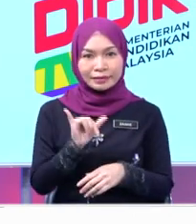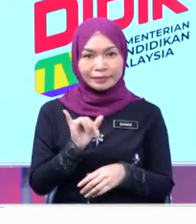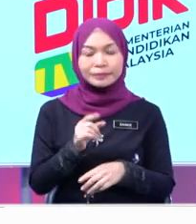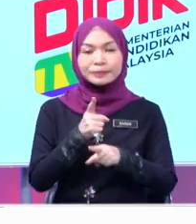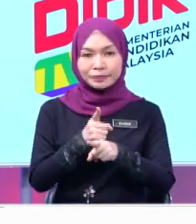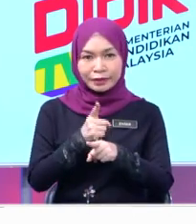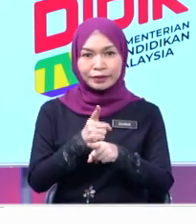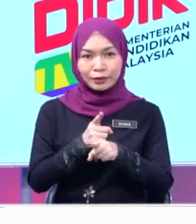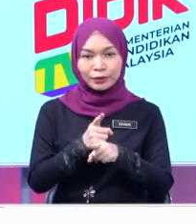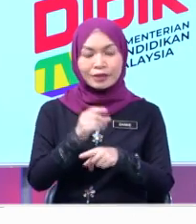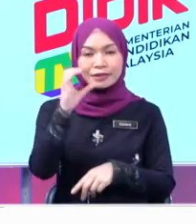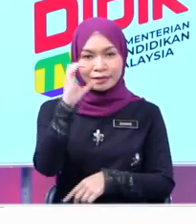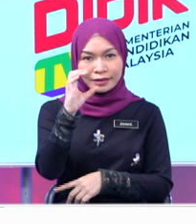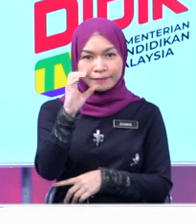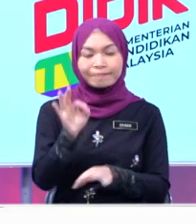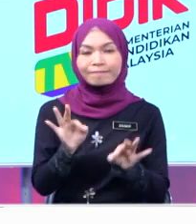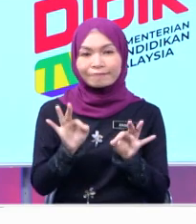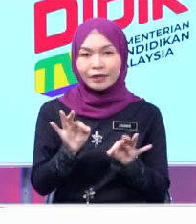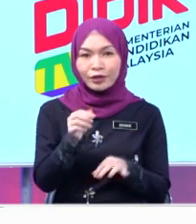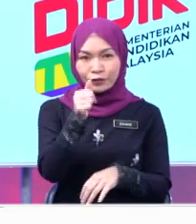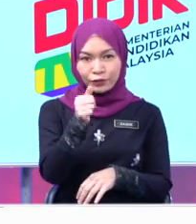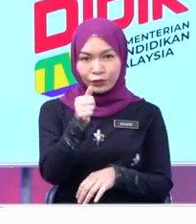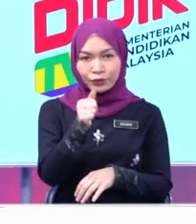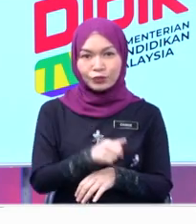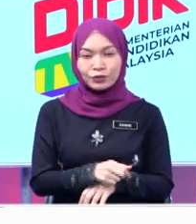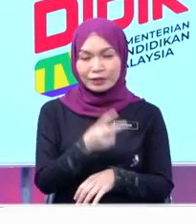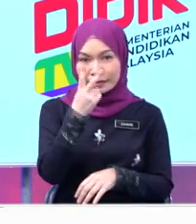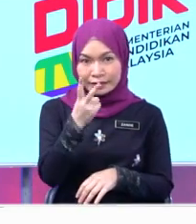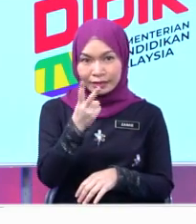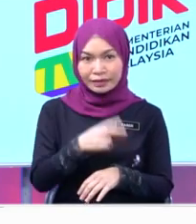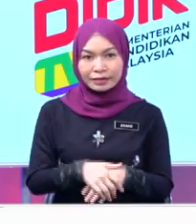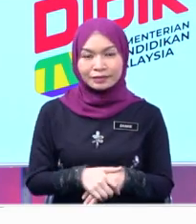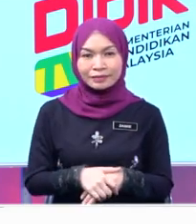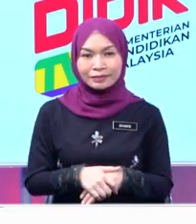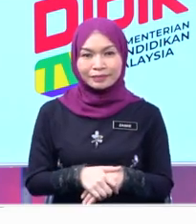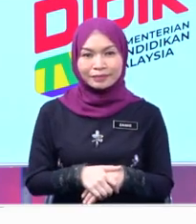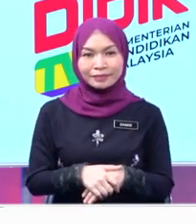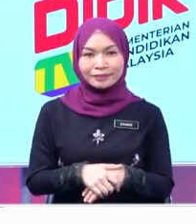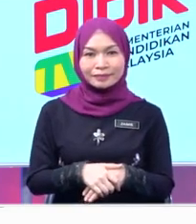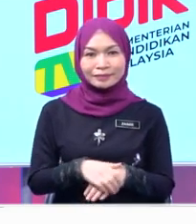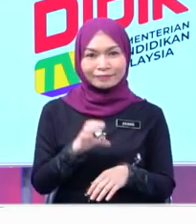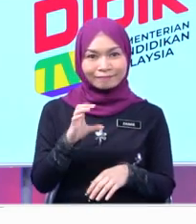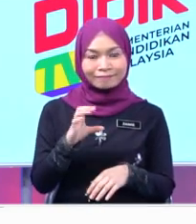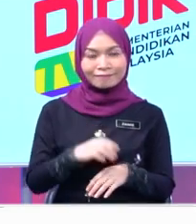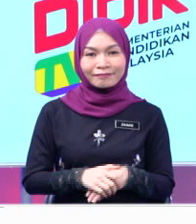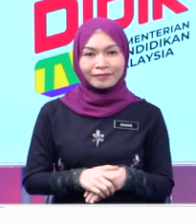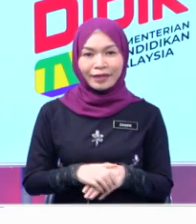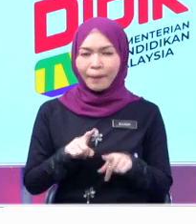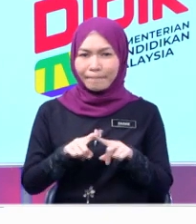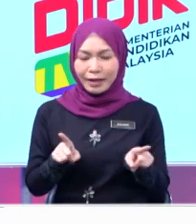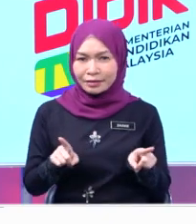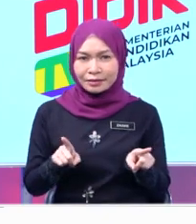all about animals too, because you see the word there, wild animals are increasing, right? Yep. But it's nothing to do